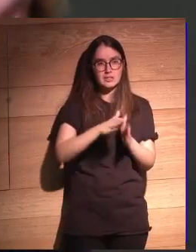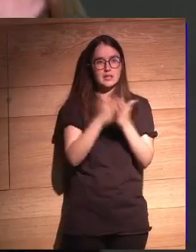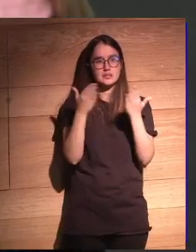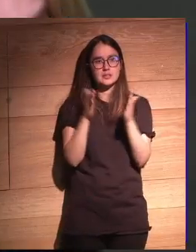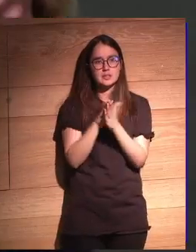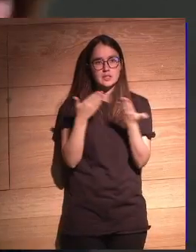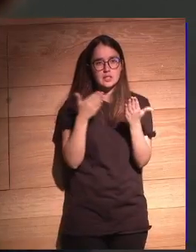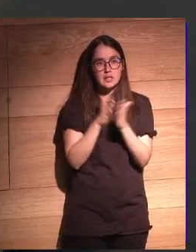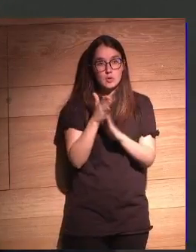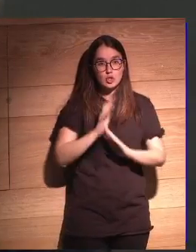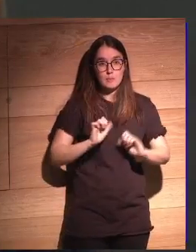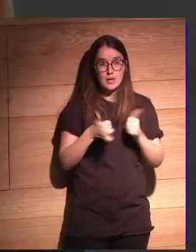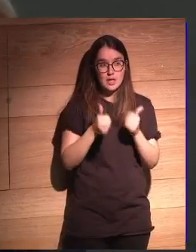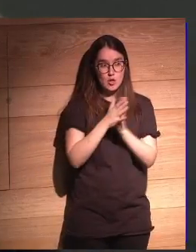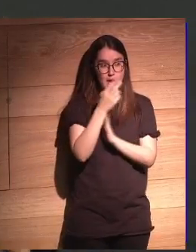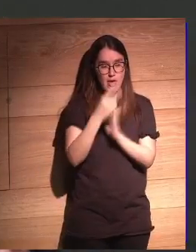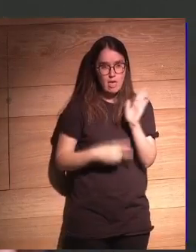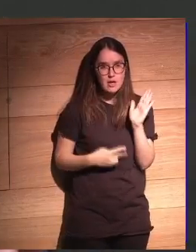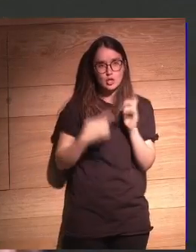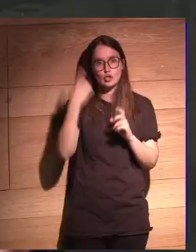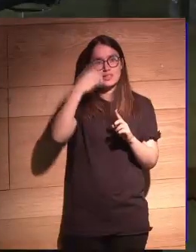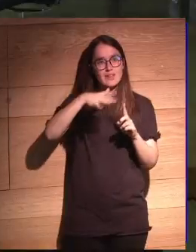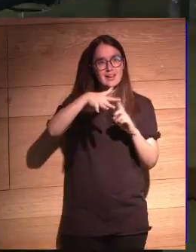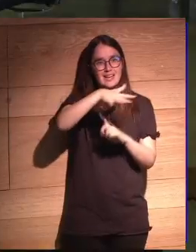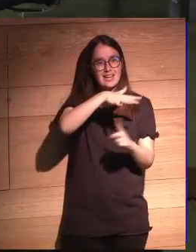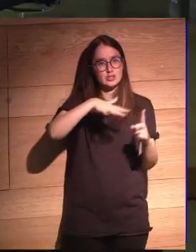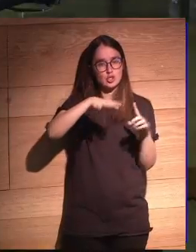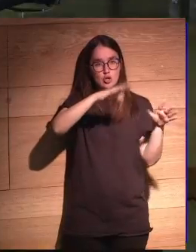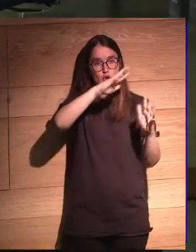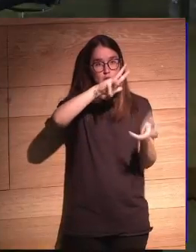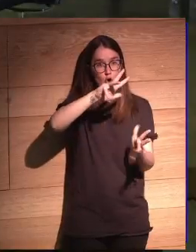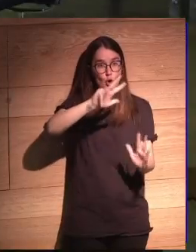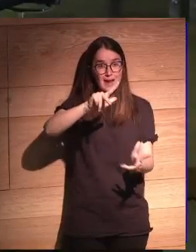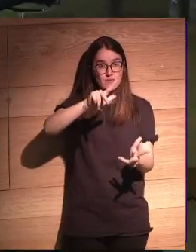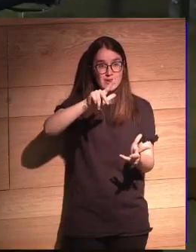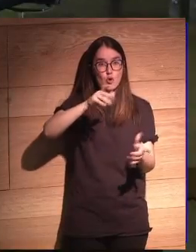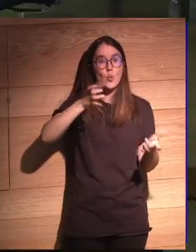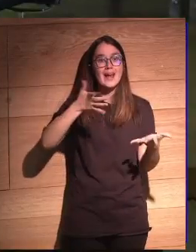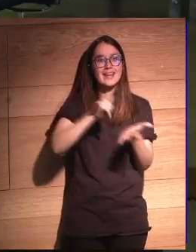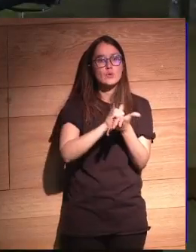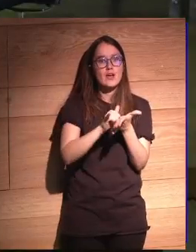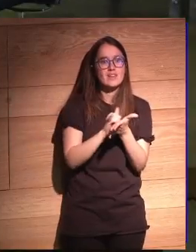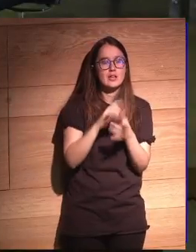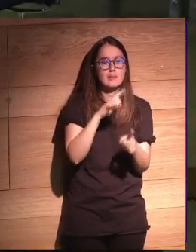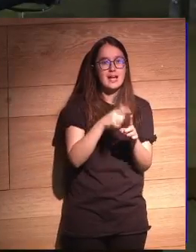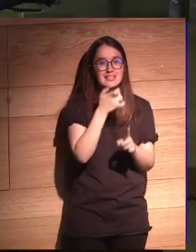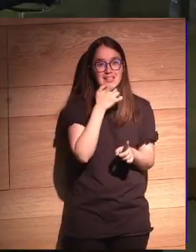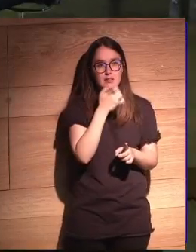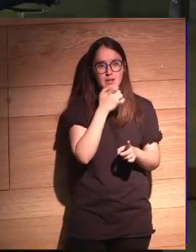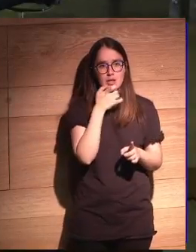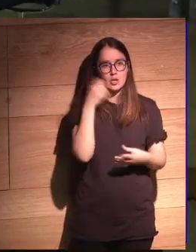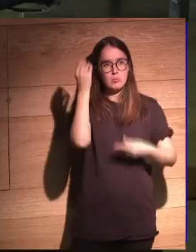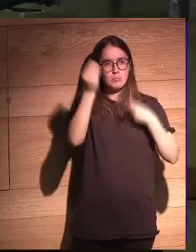keep your house. That means we would work non-stop for 24 hours. I started reading this book being